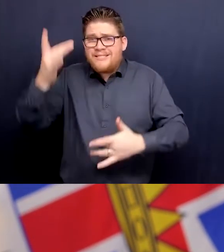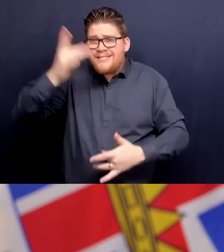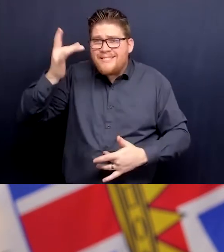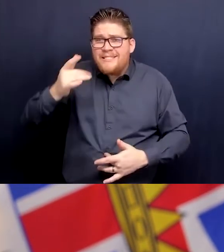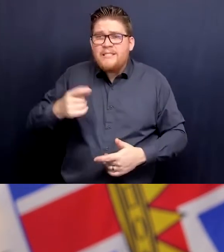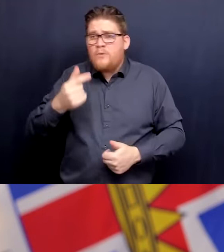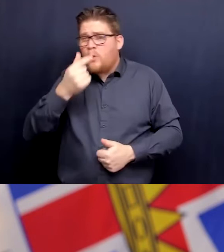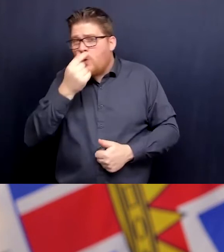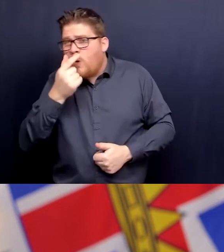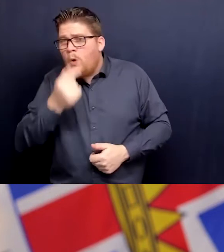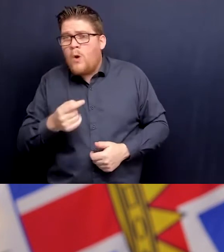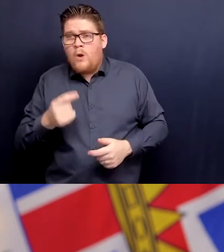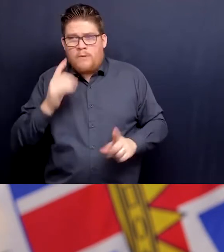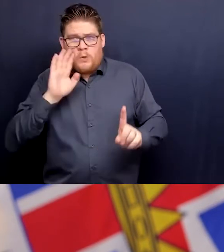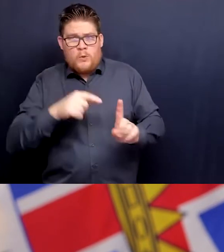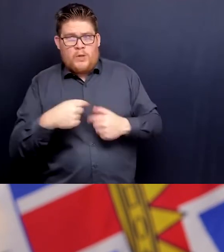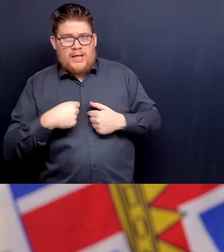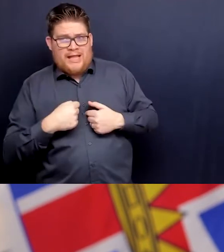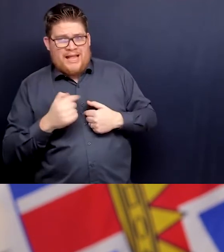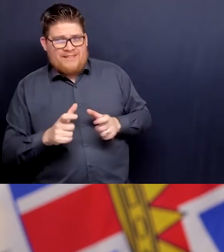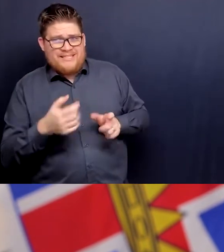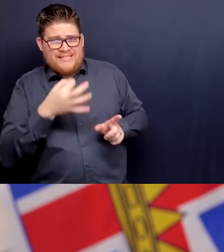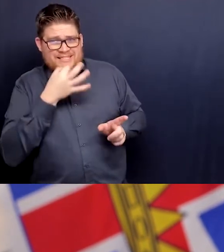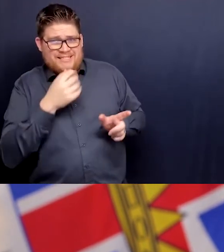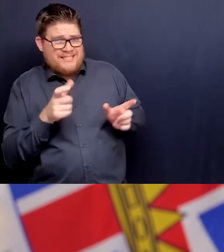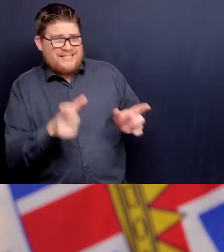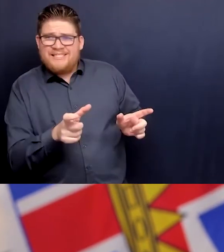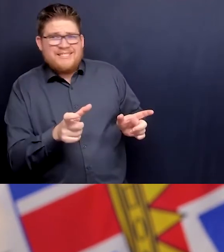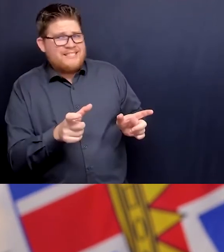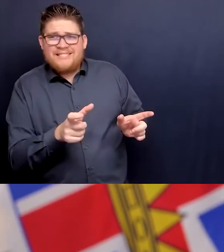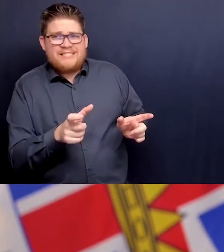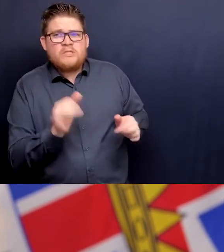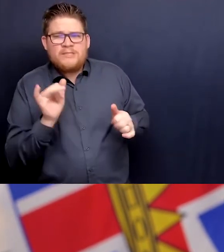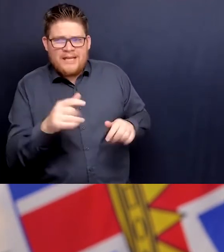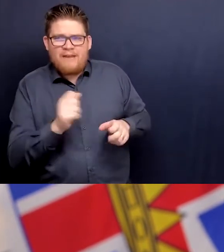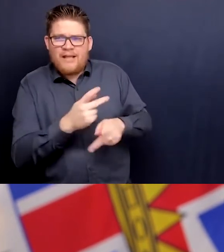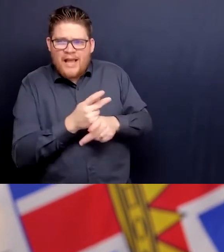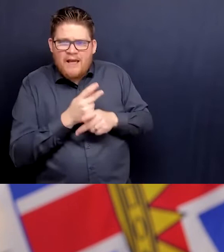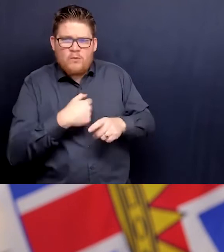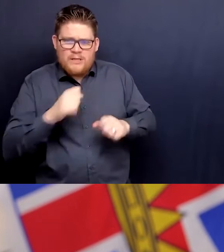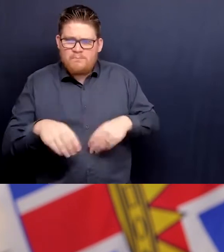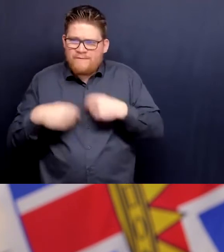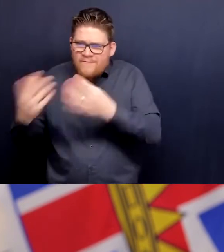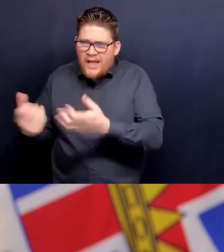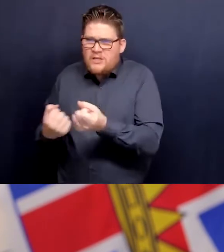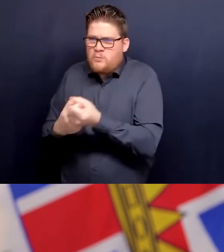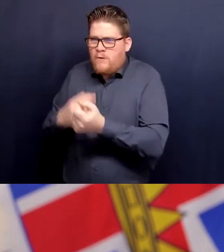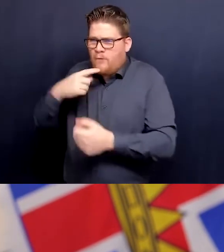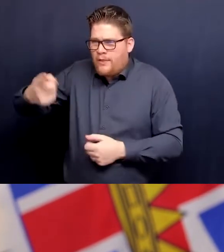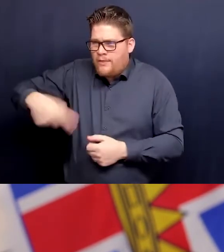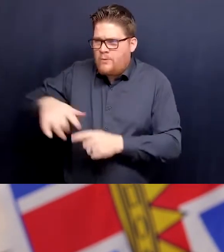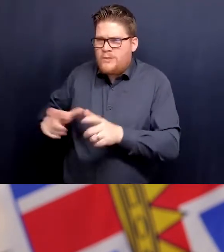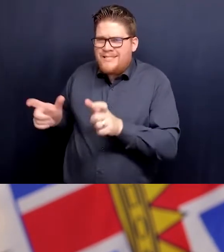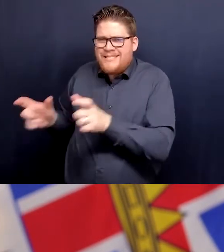immune systems are not as strong. So we will continue to be able to provide them the support that they need. And this is what we're